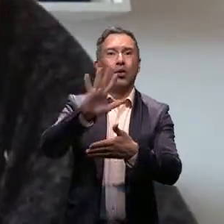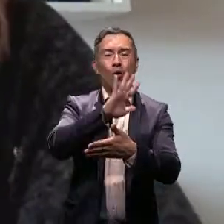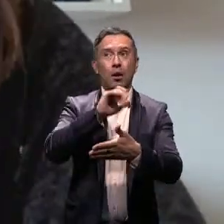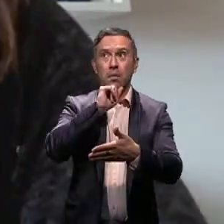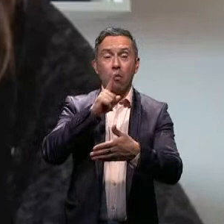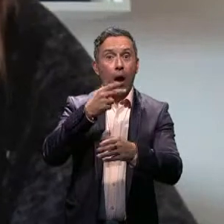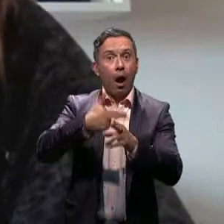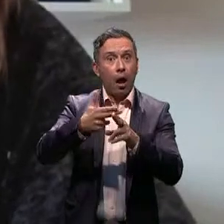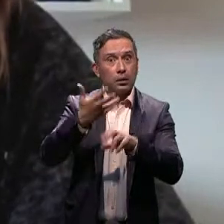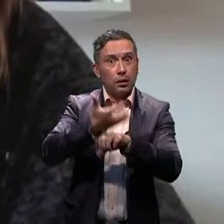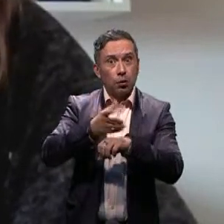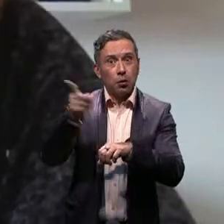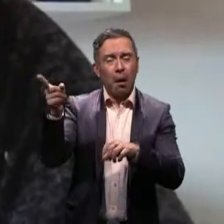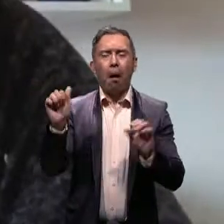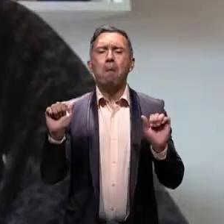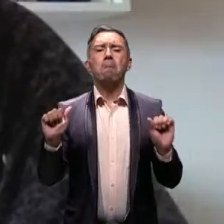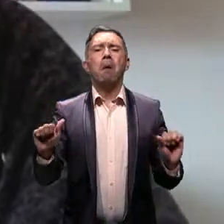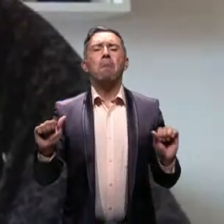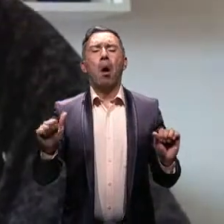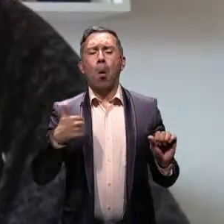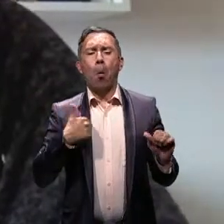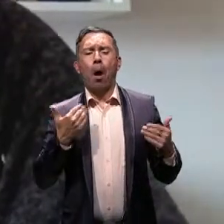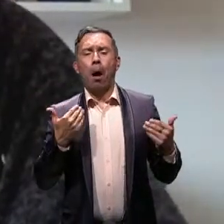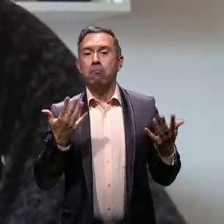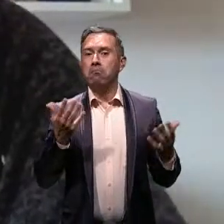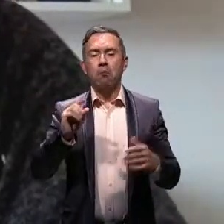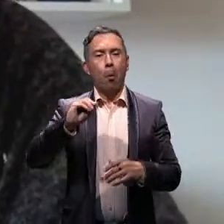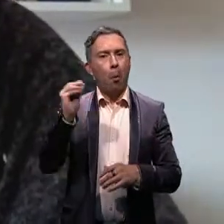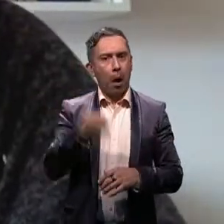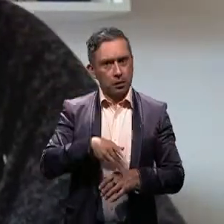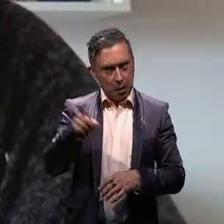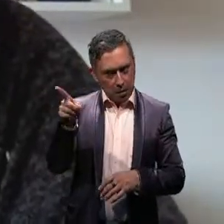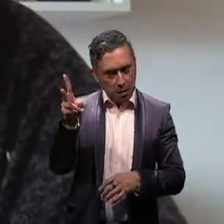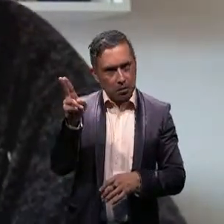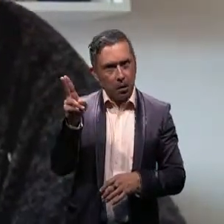we see is happening even in the US,